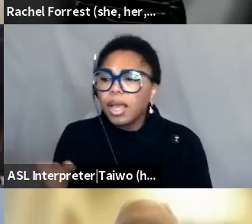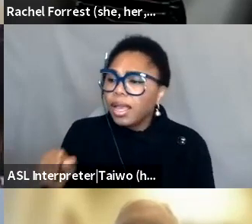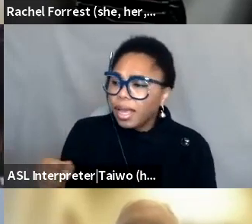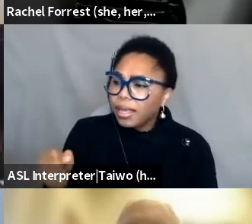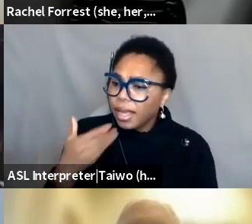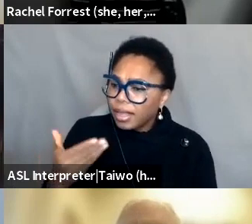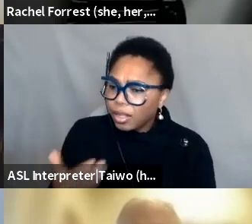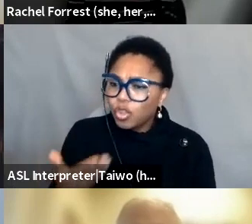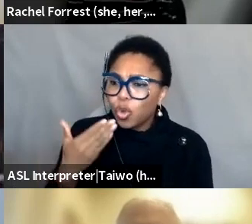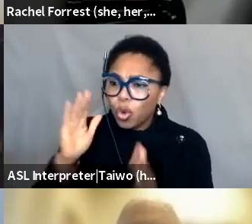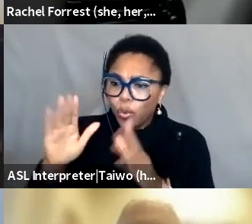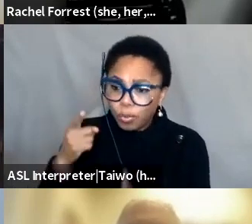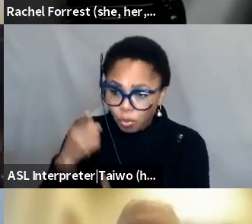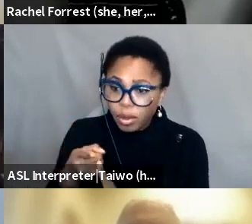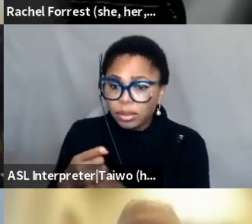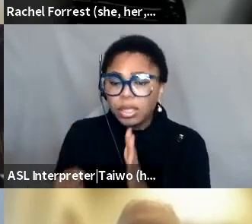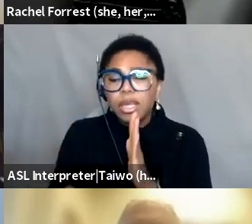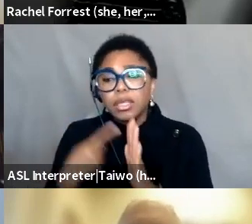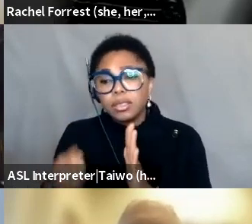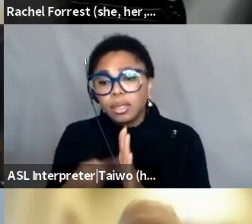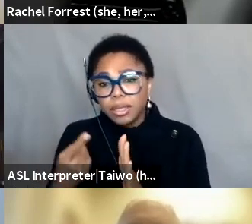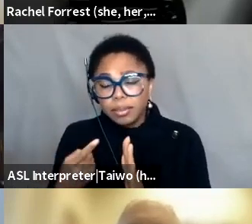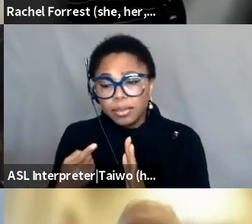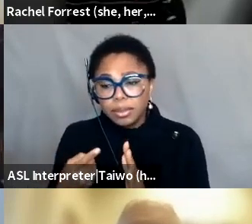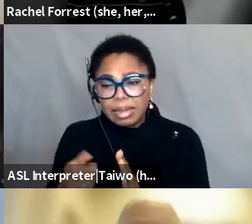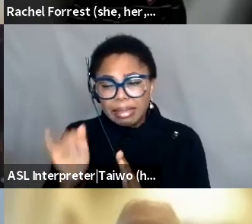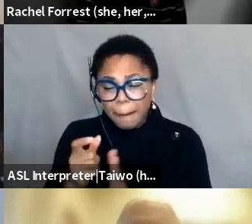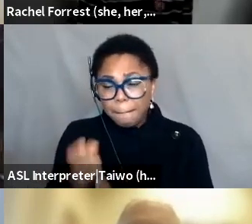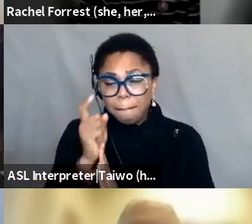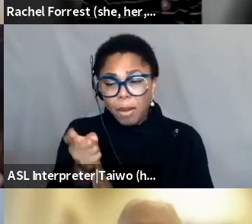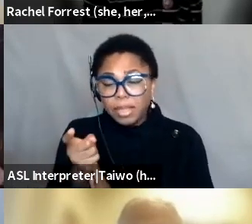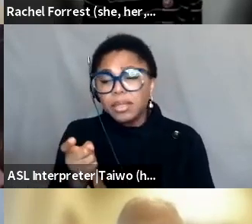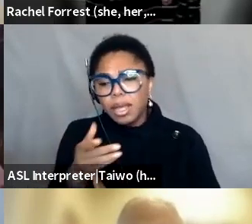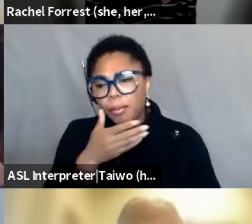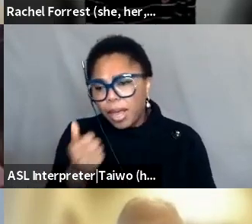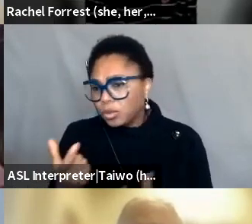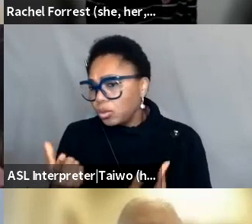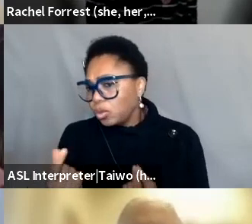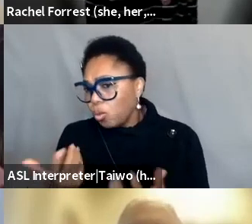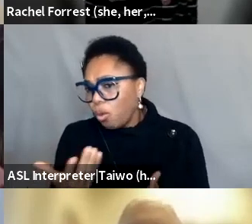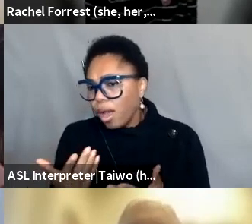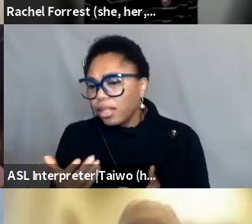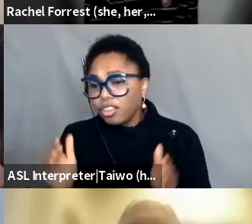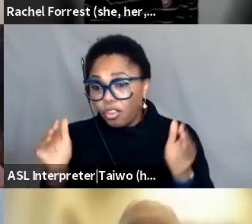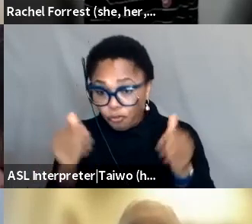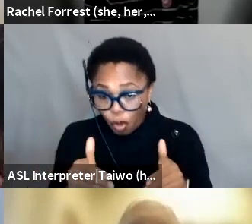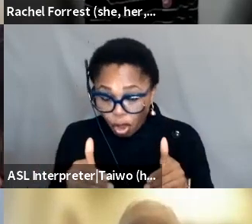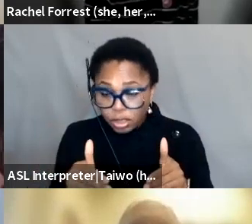And that's a great point. Like sometimes in the moment, the best thing you can do is get the focus off of the